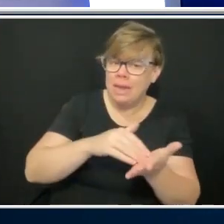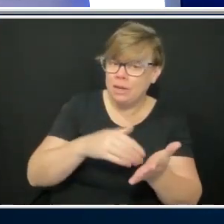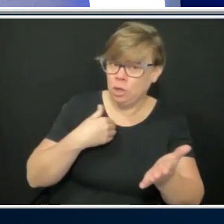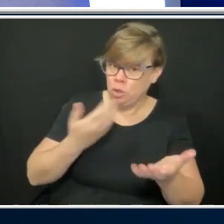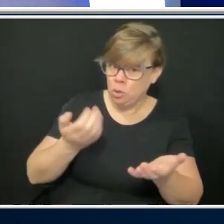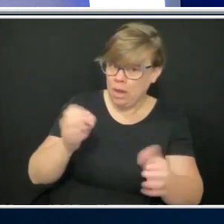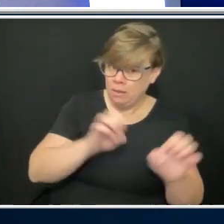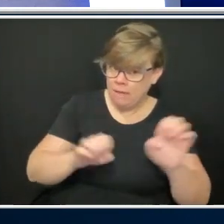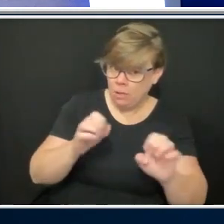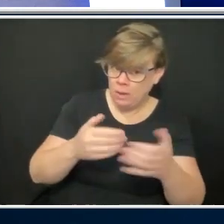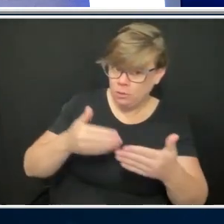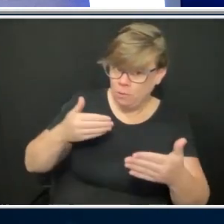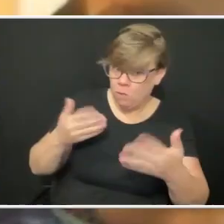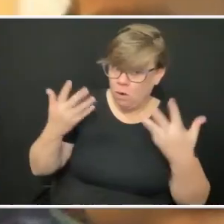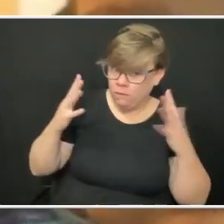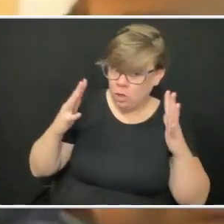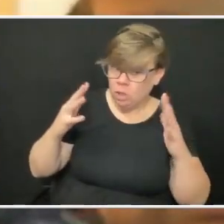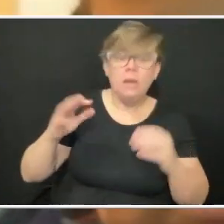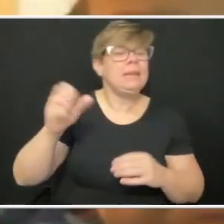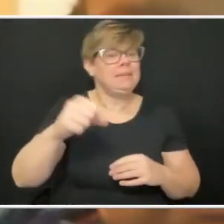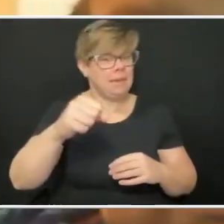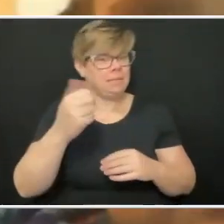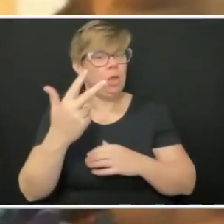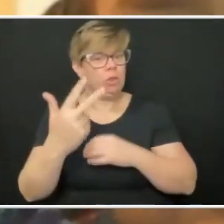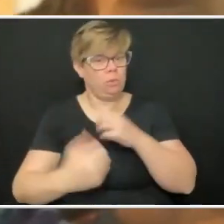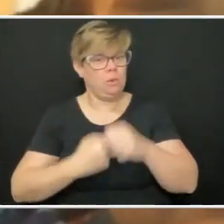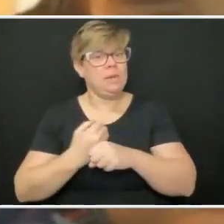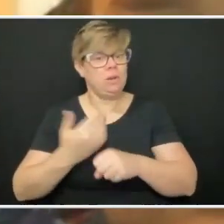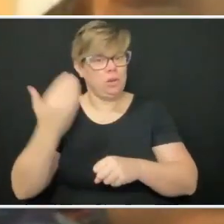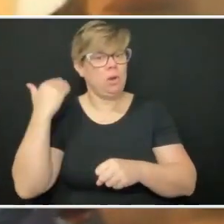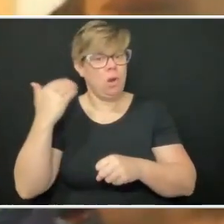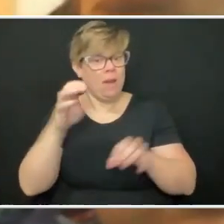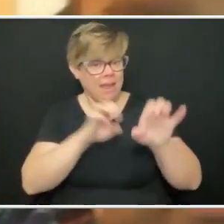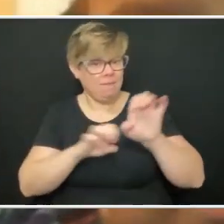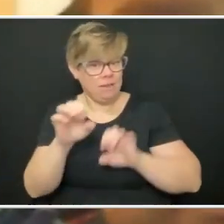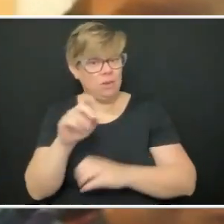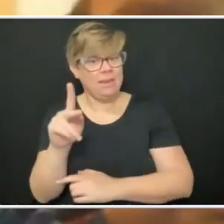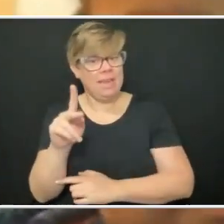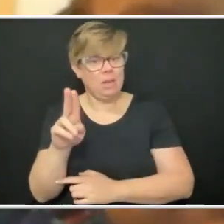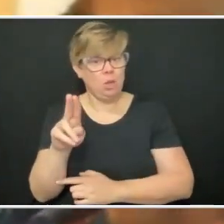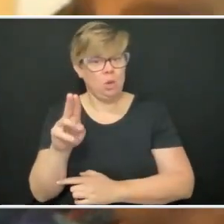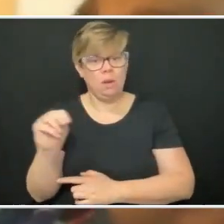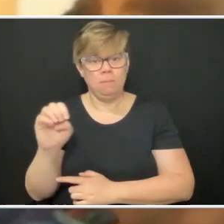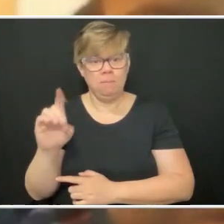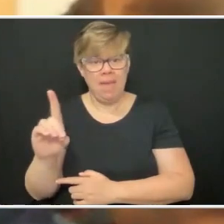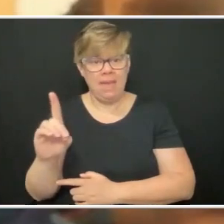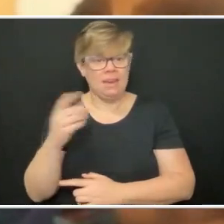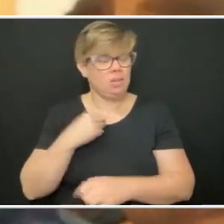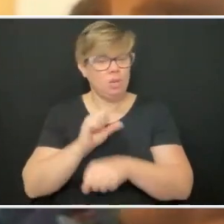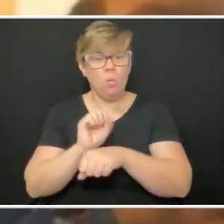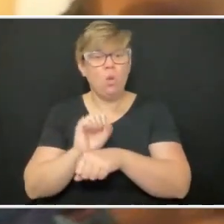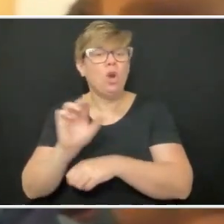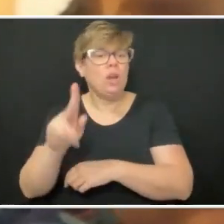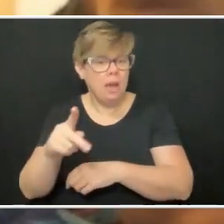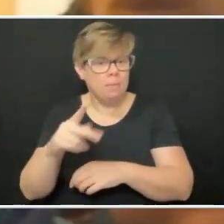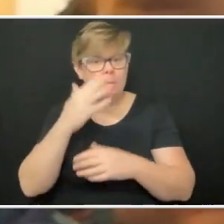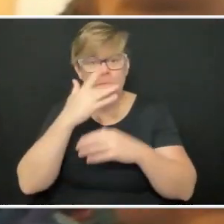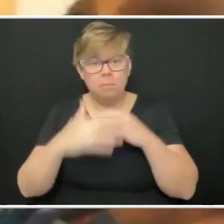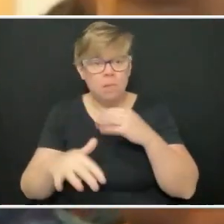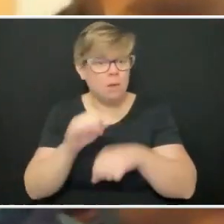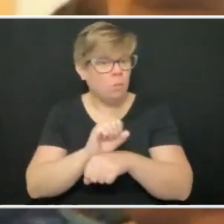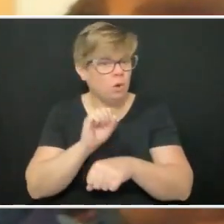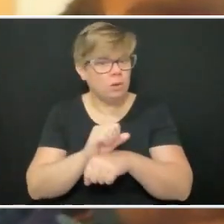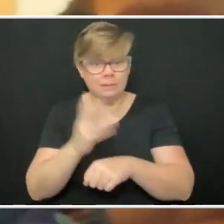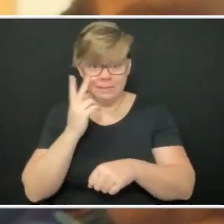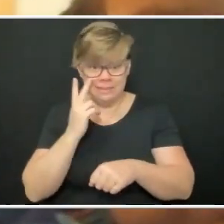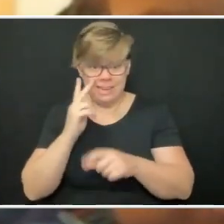before? Yeah, so 3 years ago, I went through the evaluation at KU Med, just the workup, blood work,